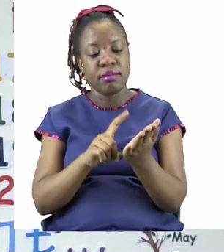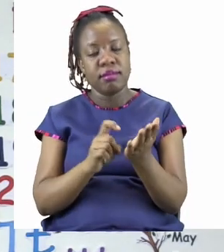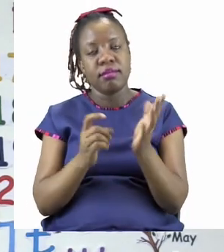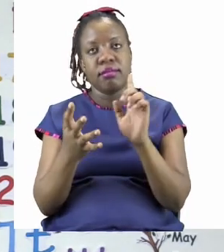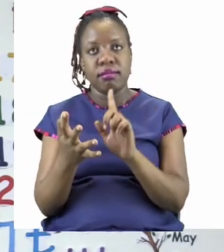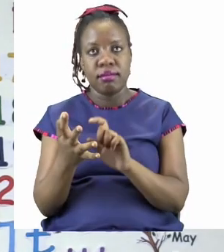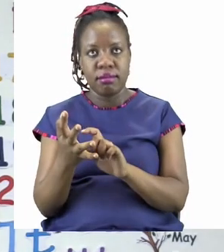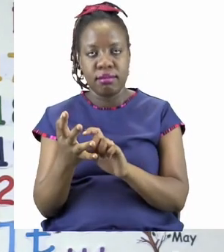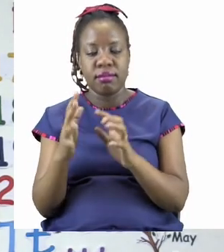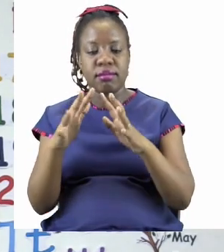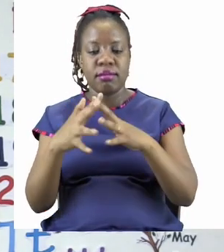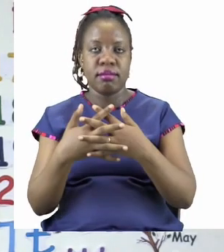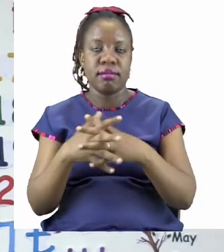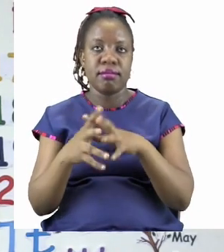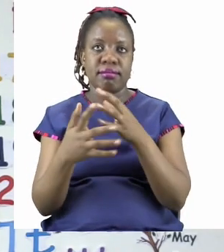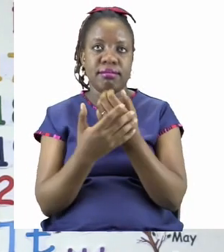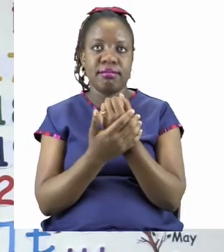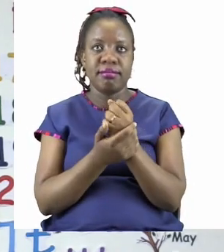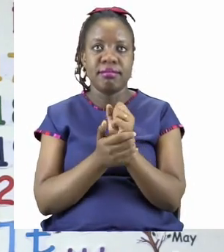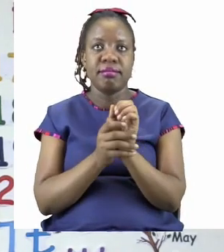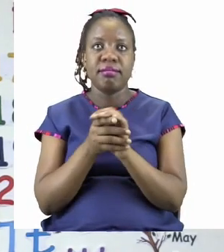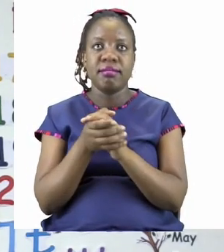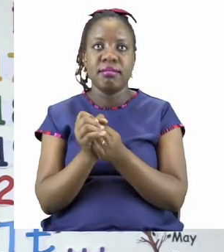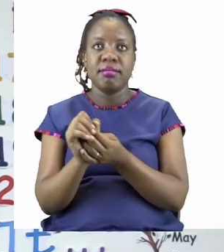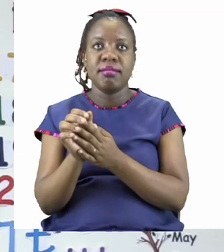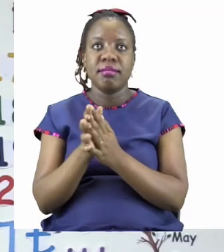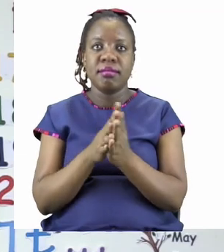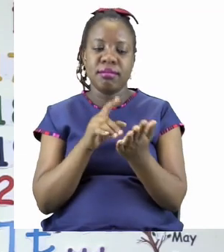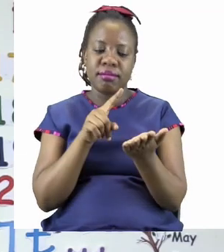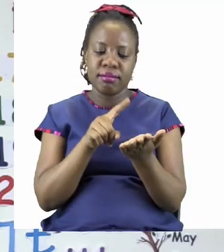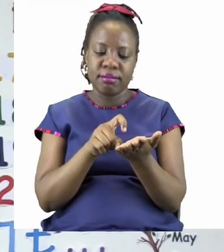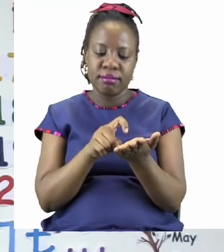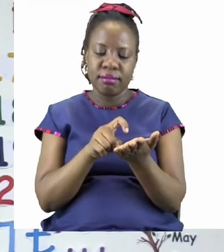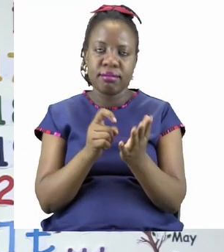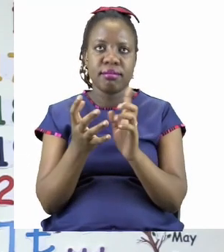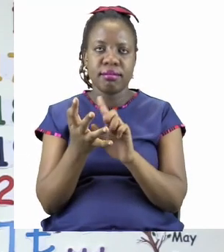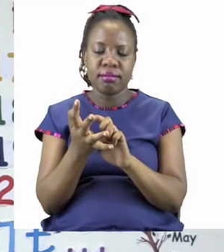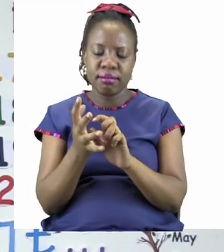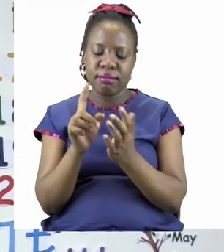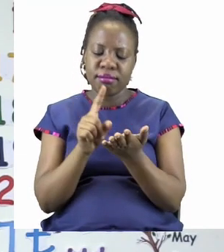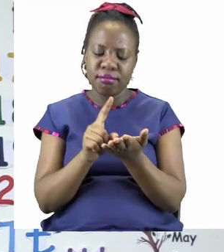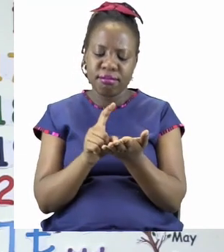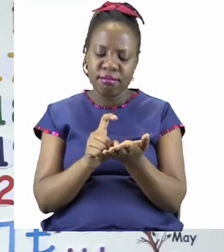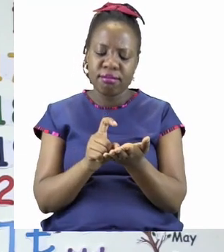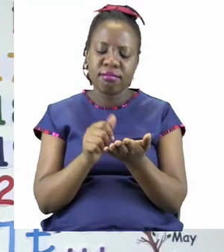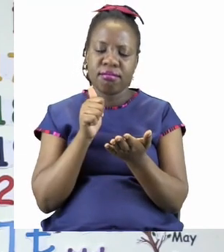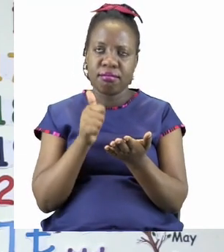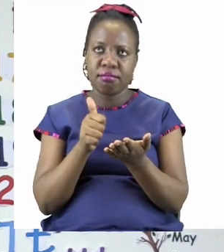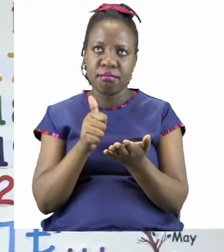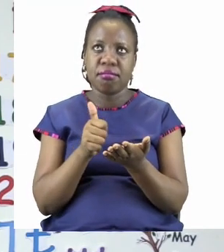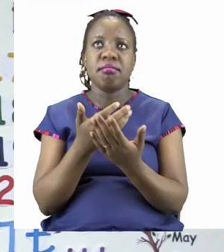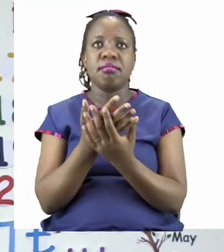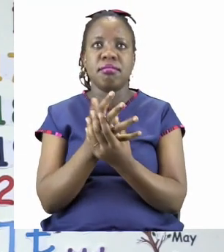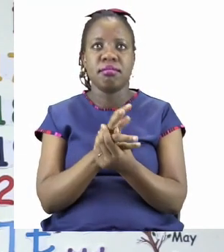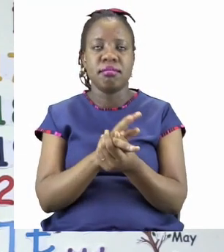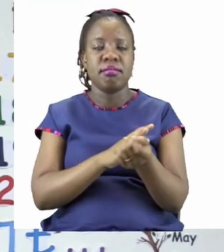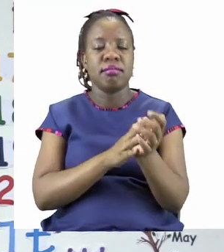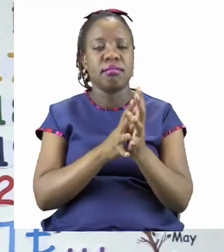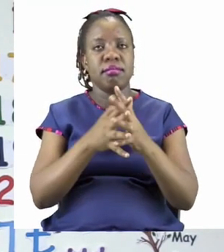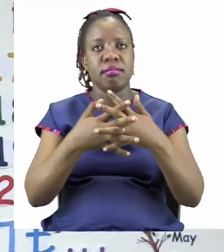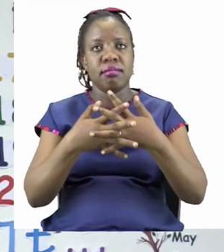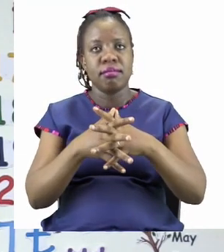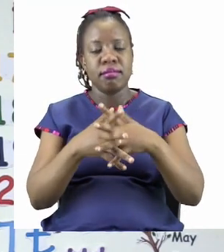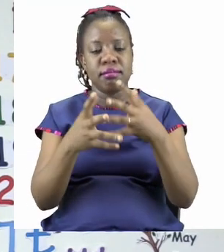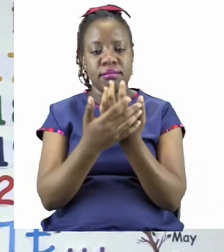remember everyone, when we sanitize, please make sure you put enough sanitizer on your hands because it will